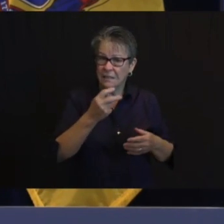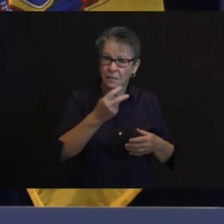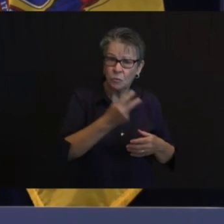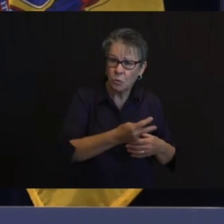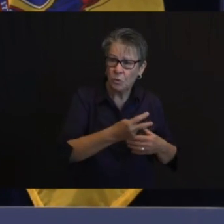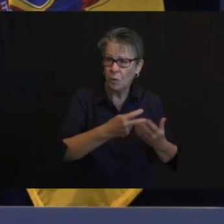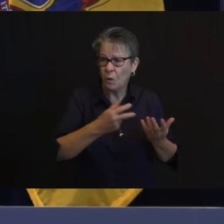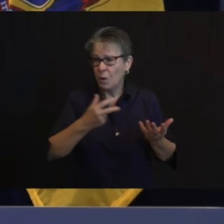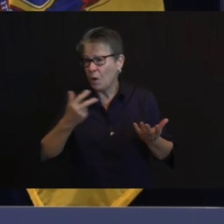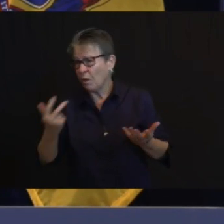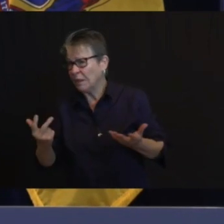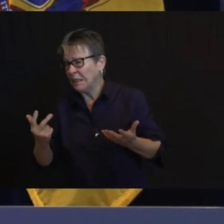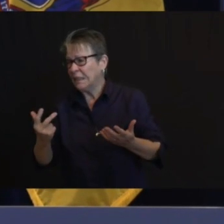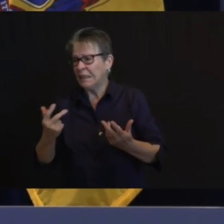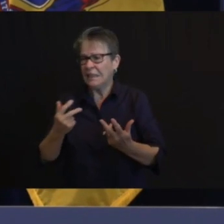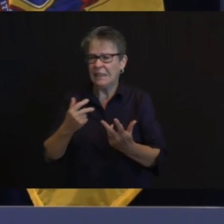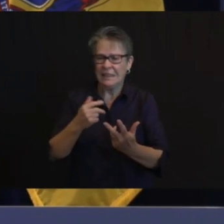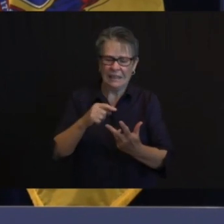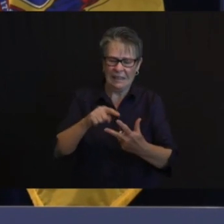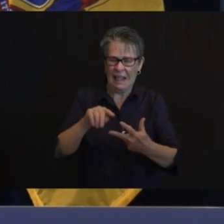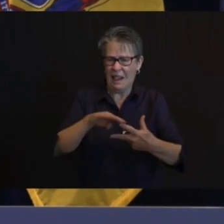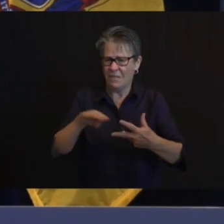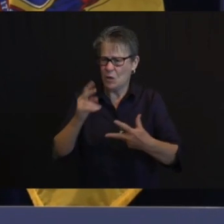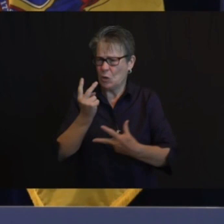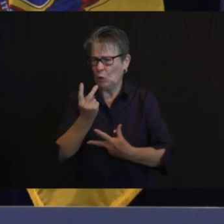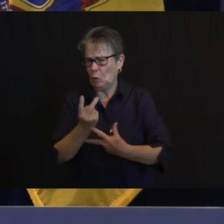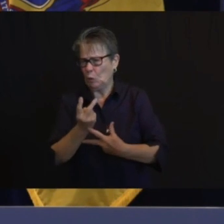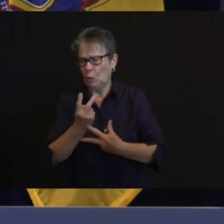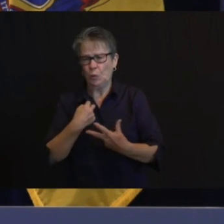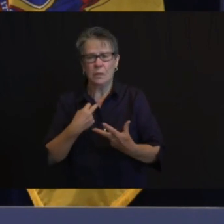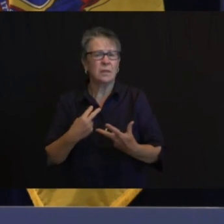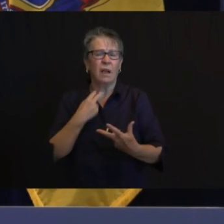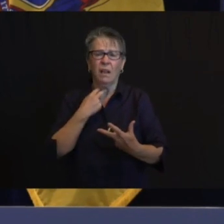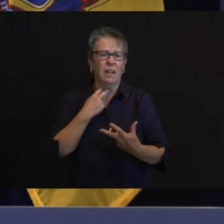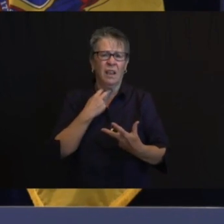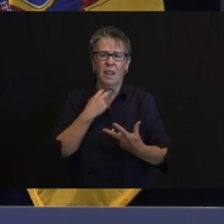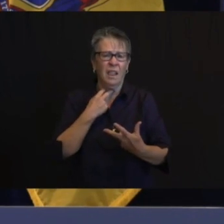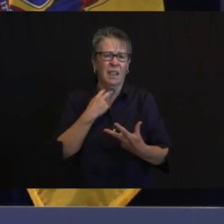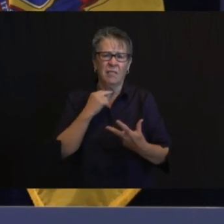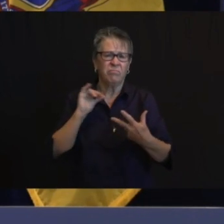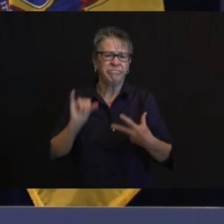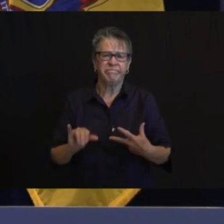early 3, and we're stuck there for the time being. I don't anticipate